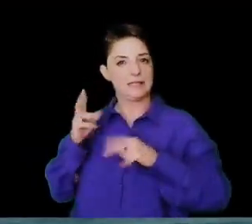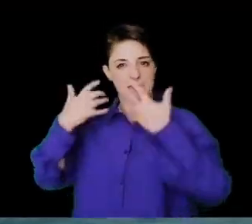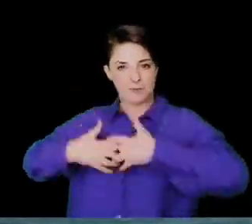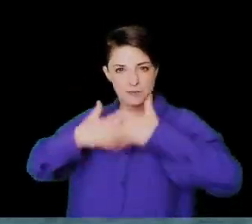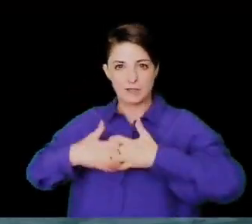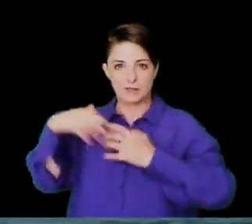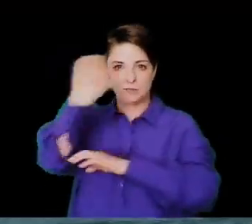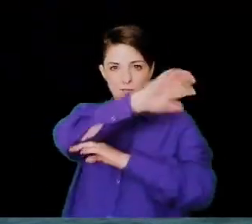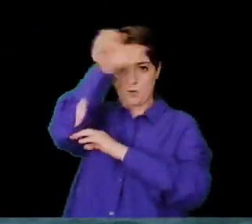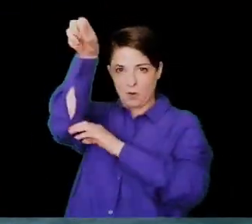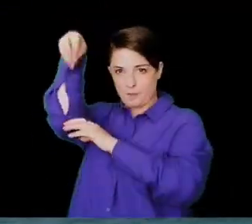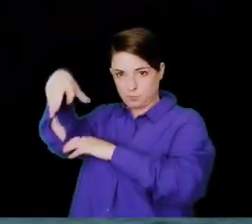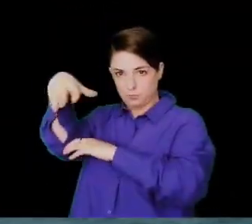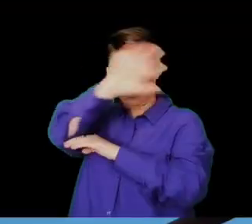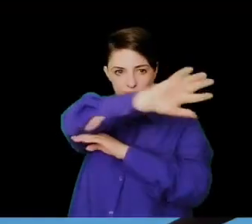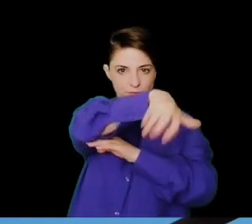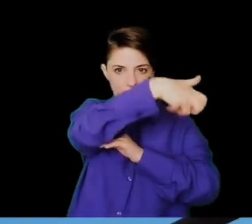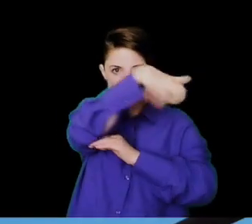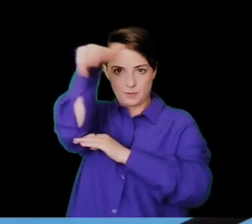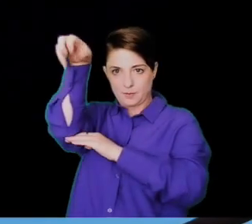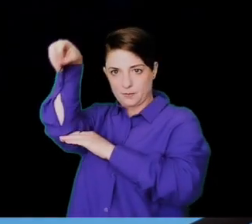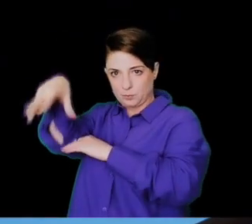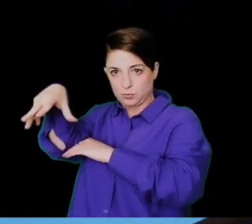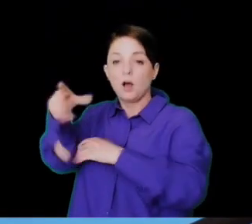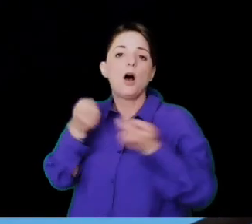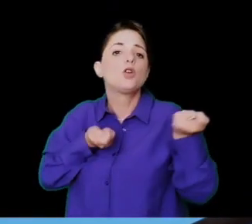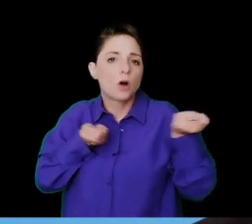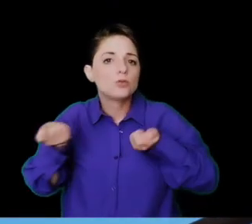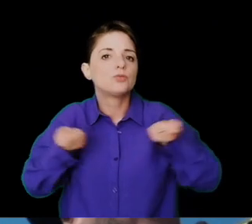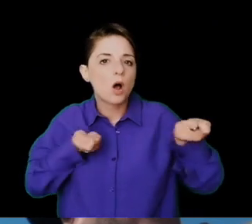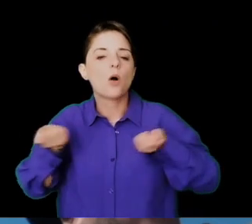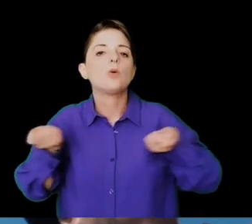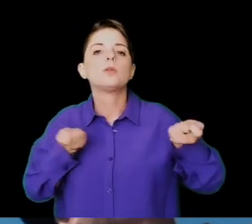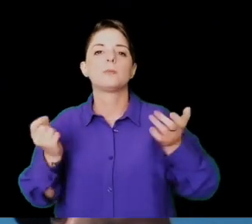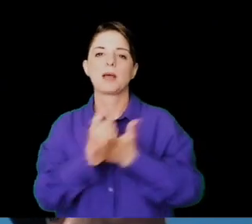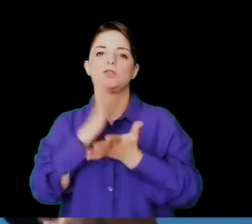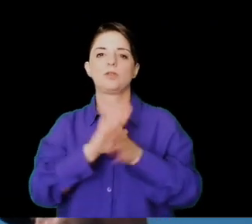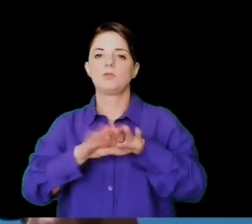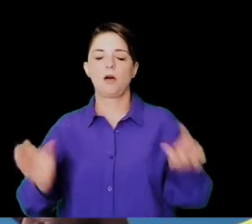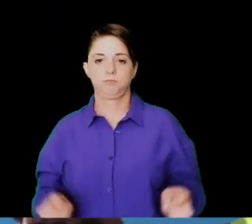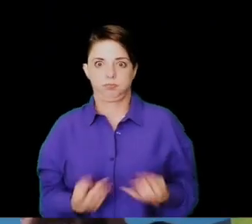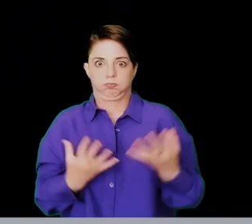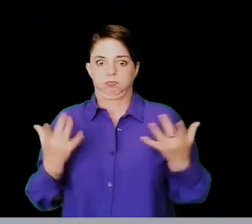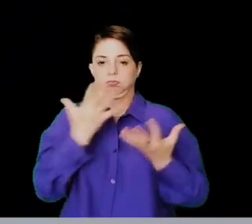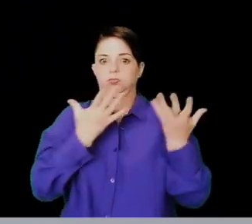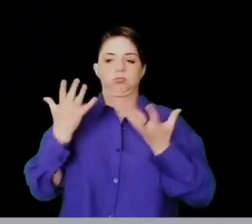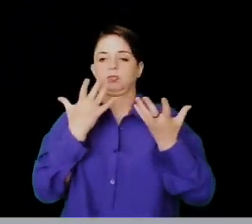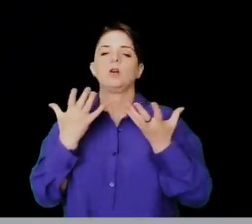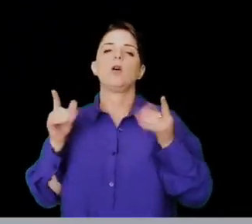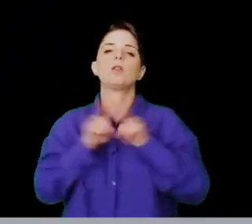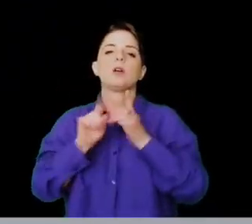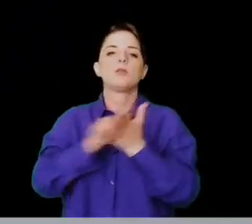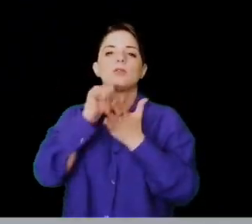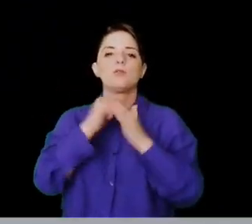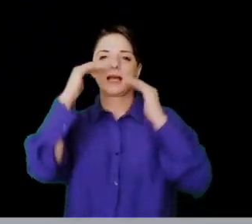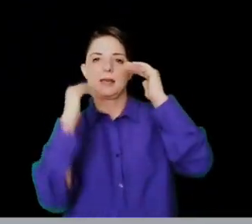the excavator behind me actually depositing the shell and gravel material onto the seabed in quite a controlled manner so that we don't get a big plume and so that it's